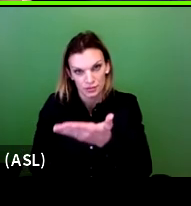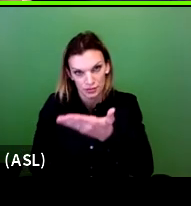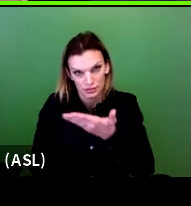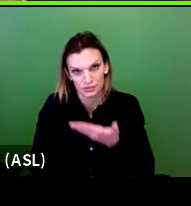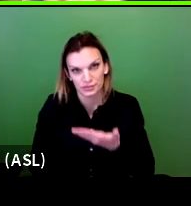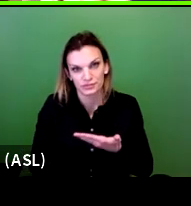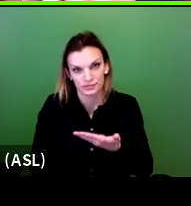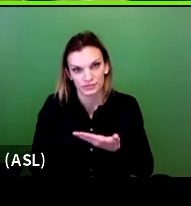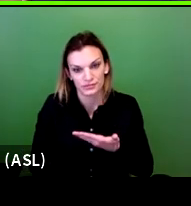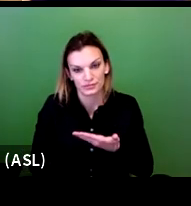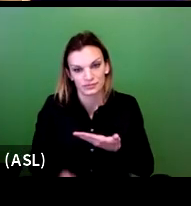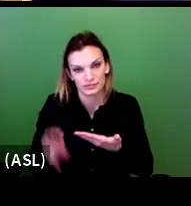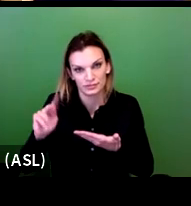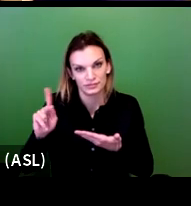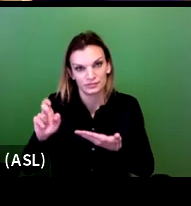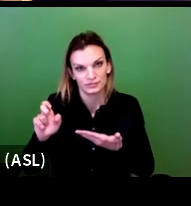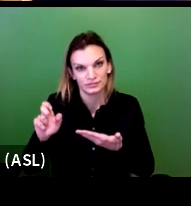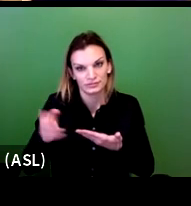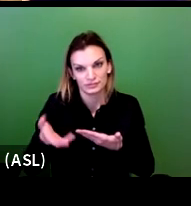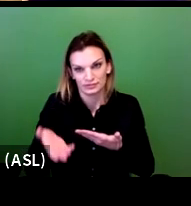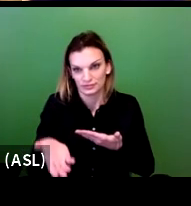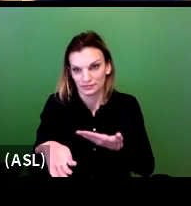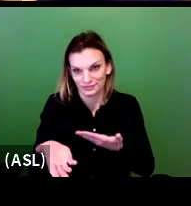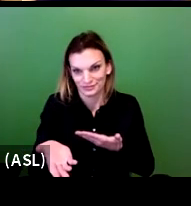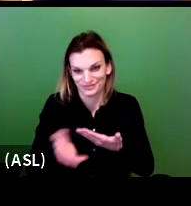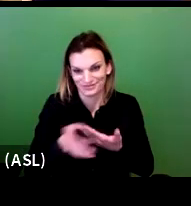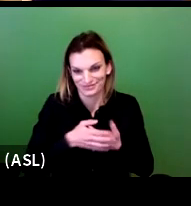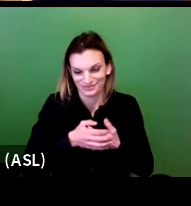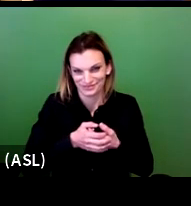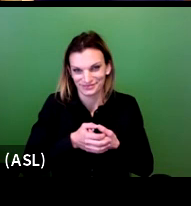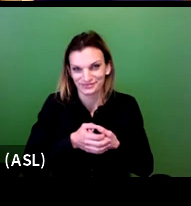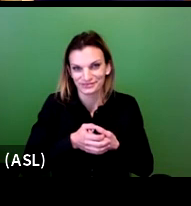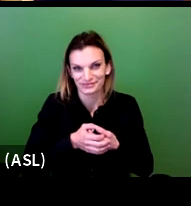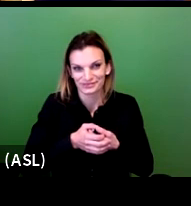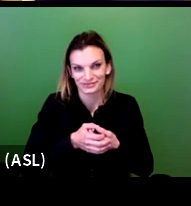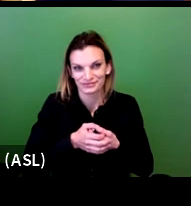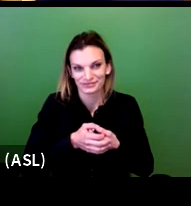breakdown. Mike, you're going to enlighten us.